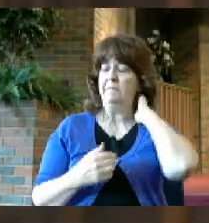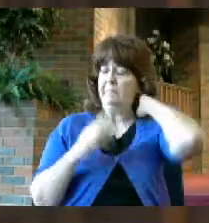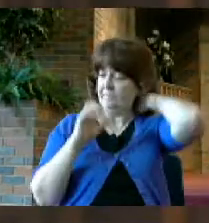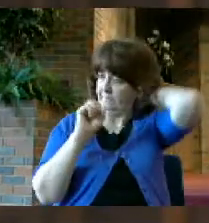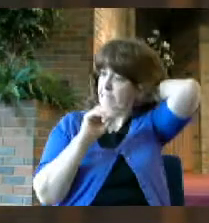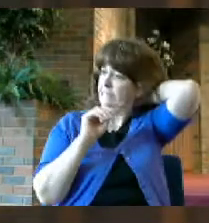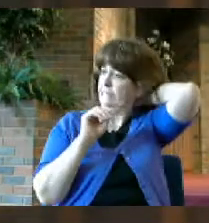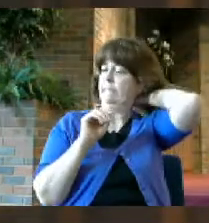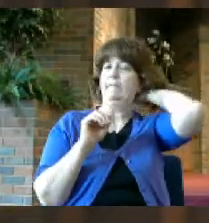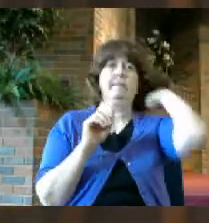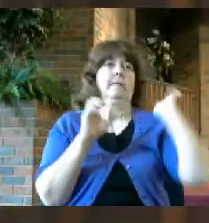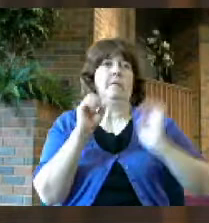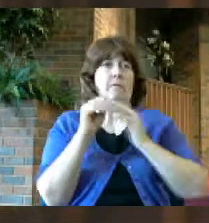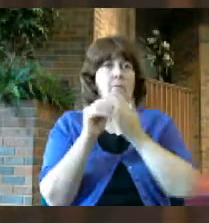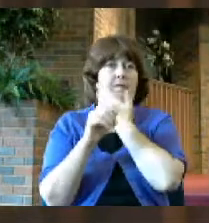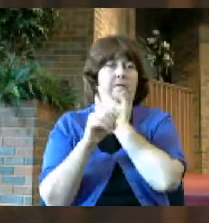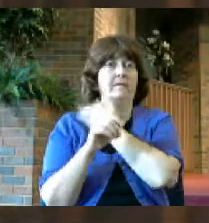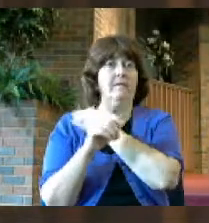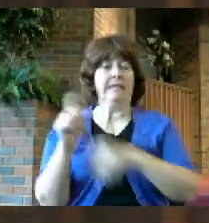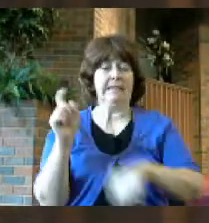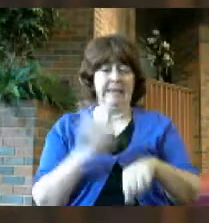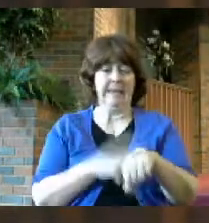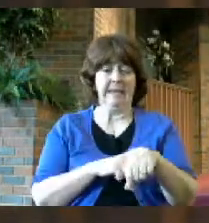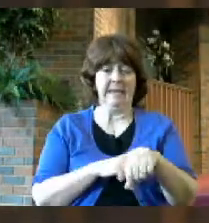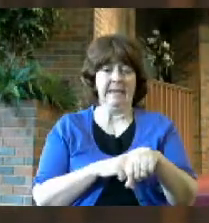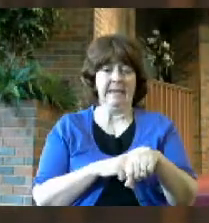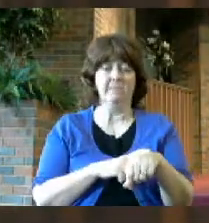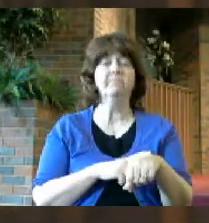John's life. Why?